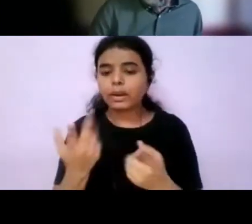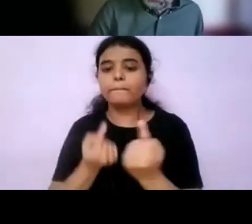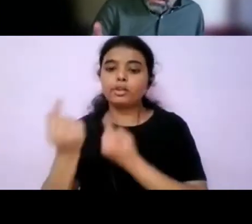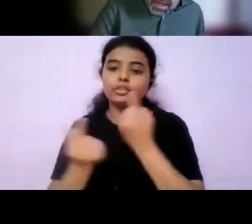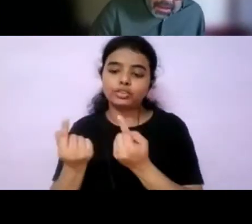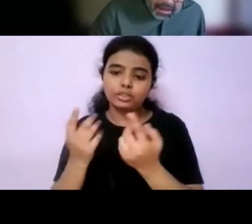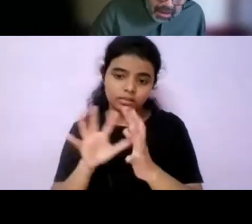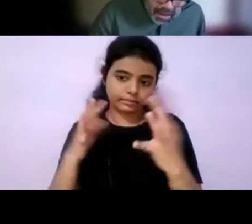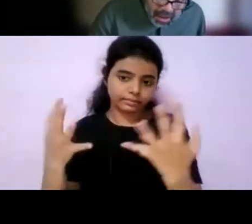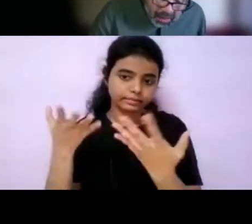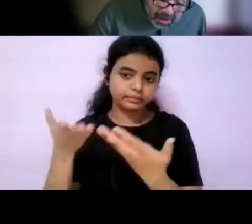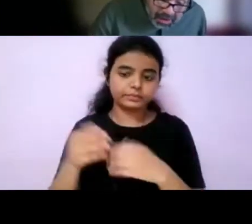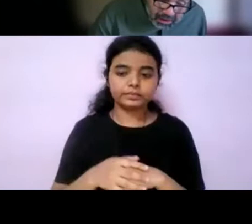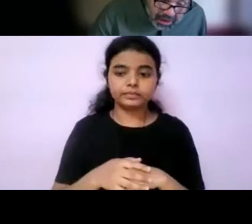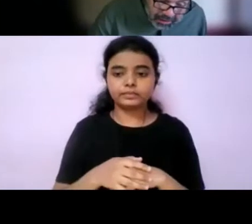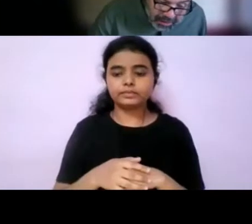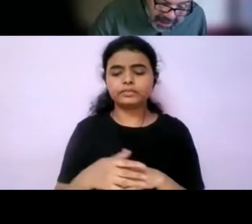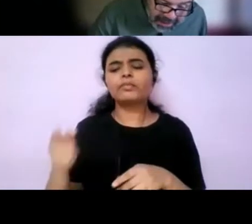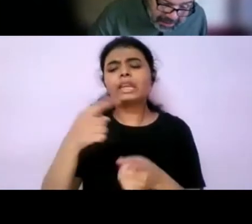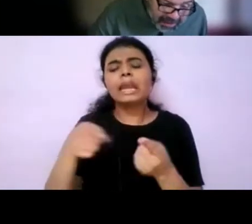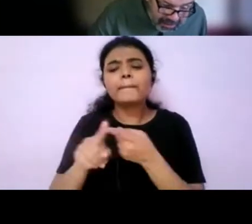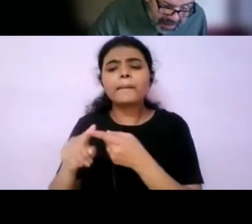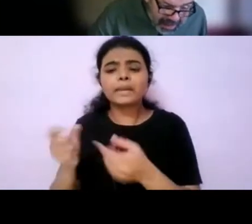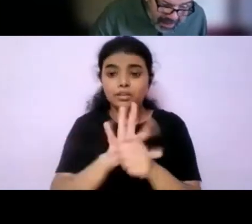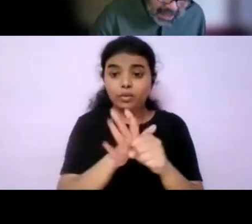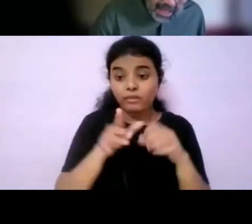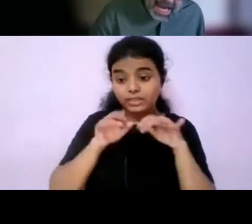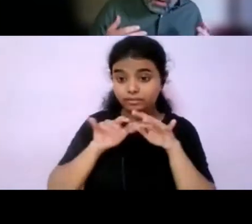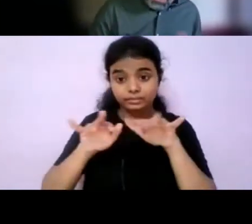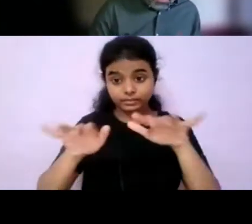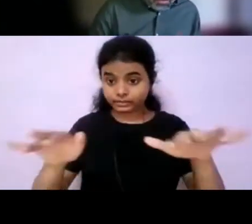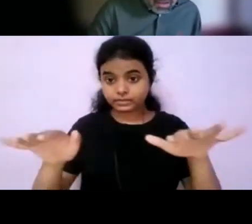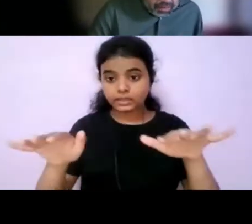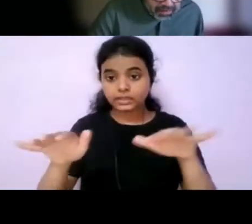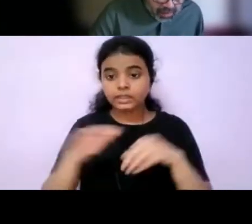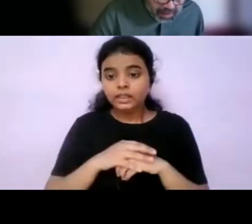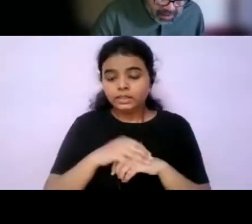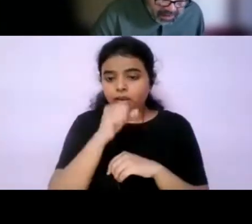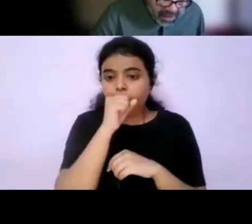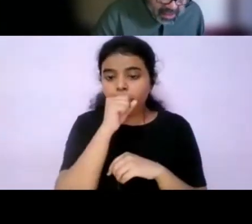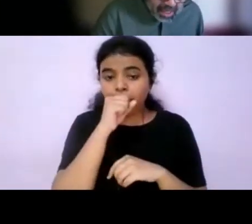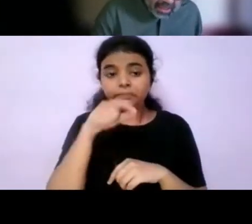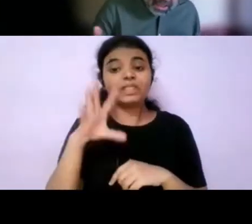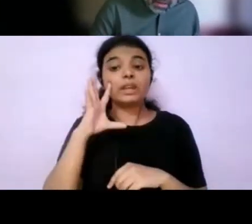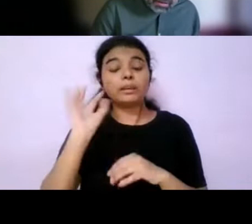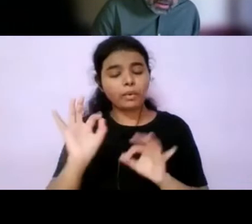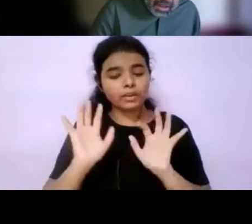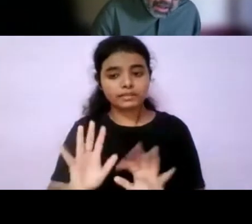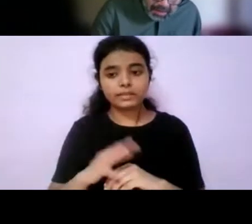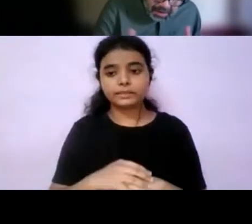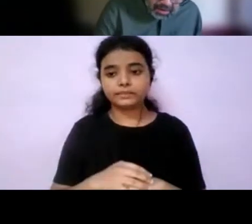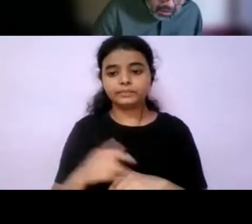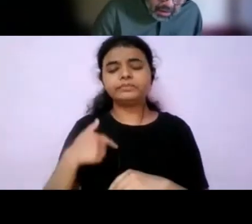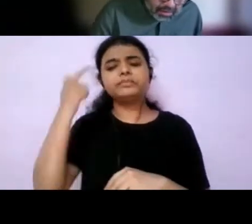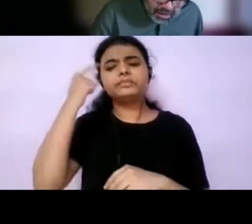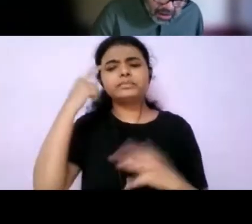the COVID and our work on the COVID pandemic has made clear how urgent this reform is. And I also think, I've